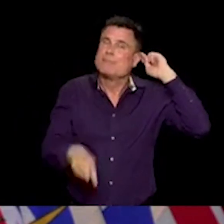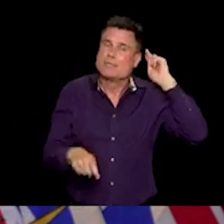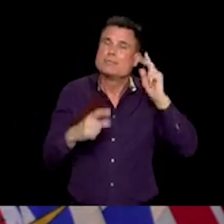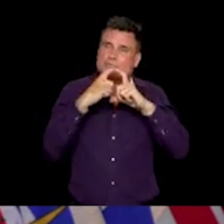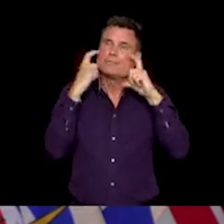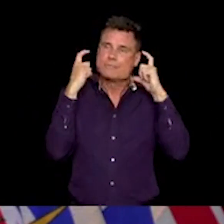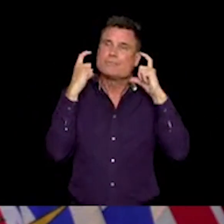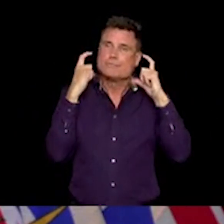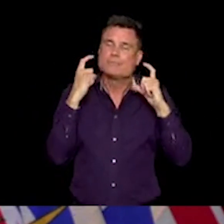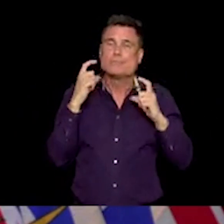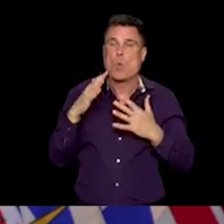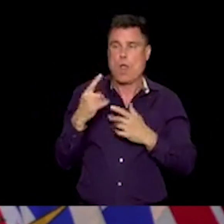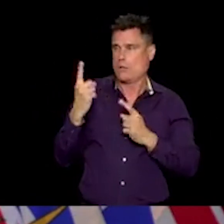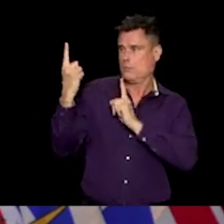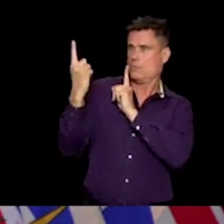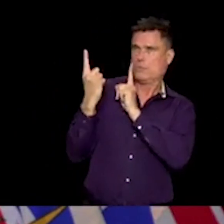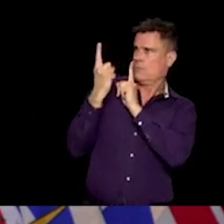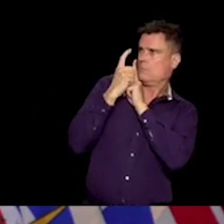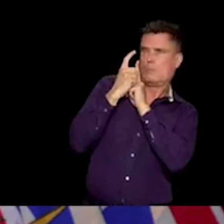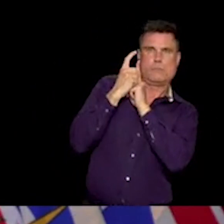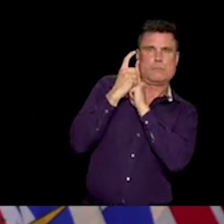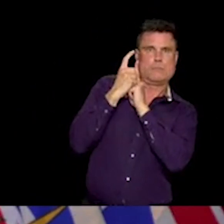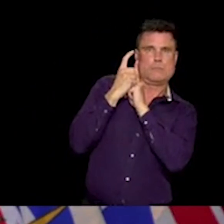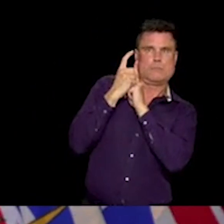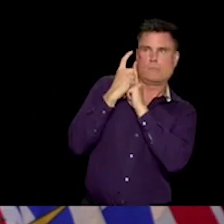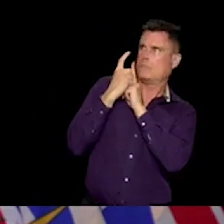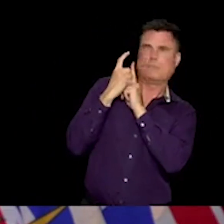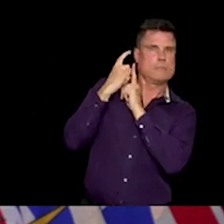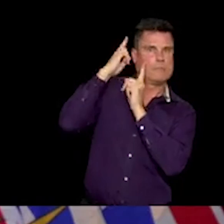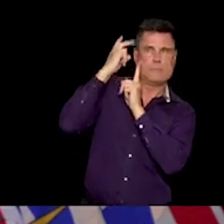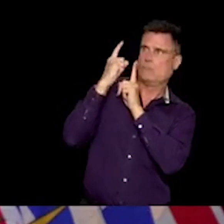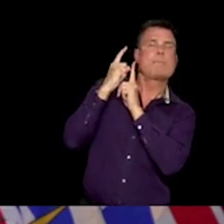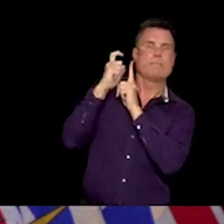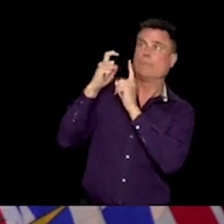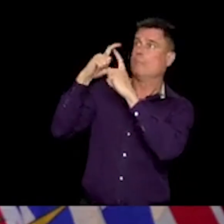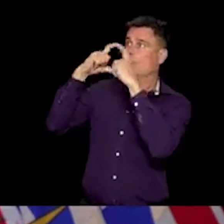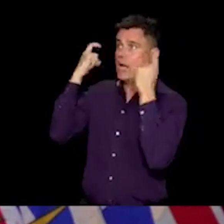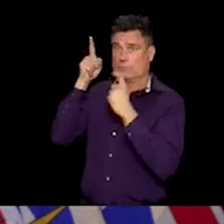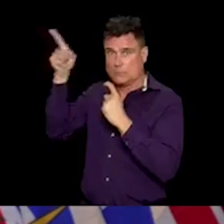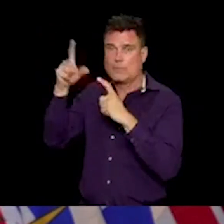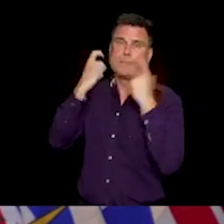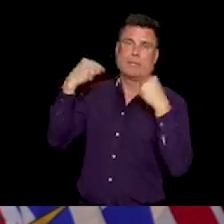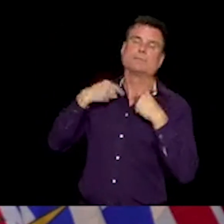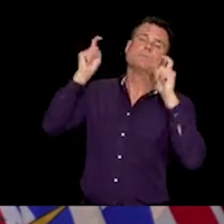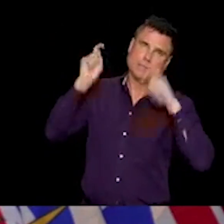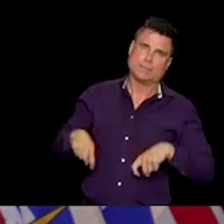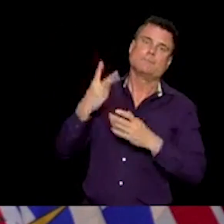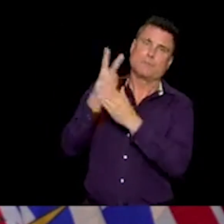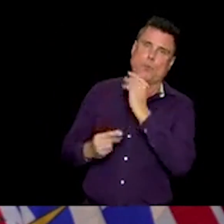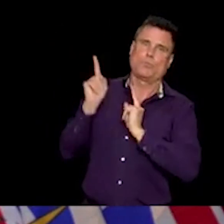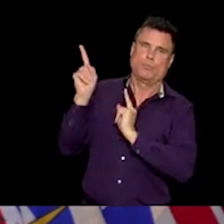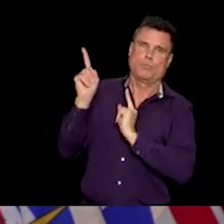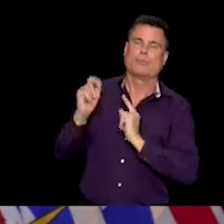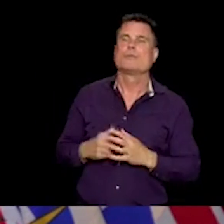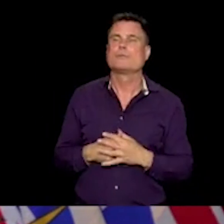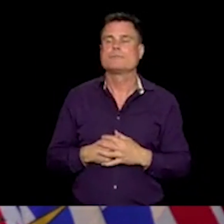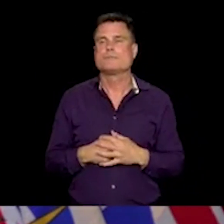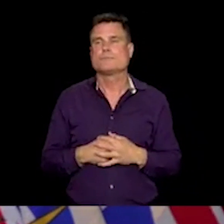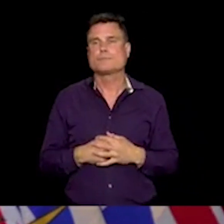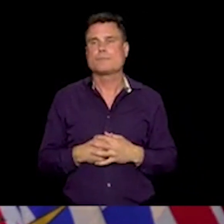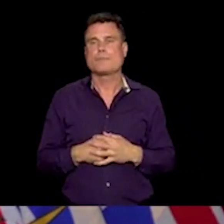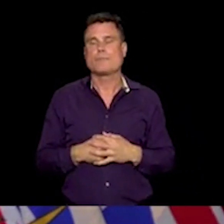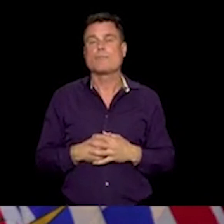Other situations, of course, that it is going to be helpful are in situations where you need to be within somebody's safe space for a period